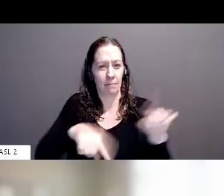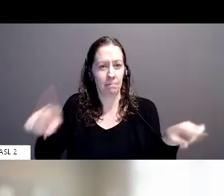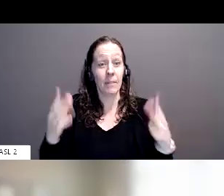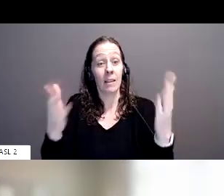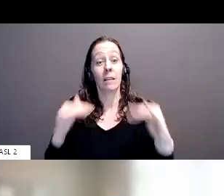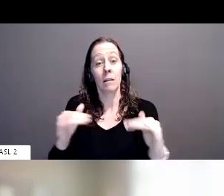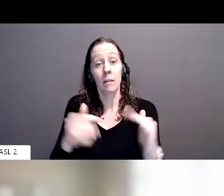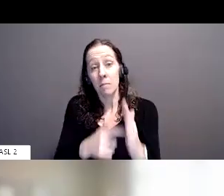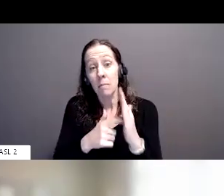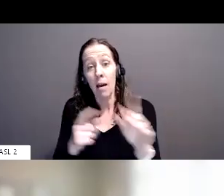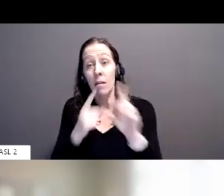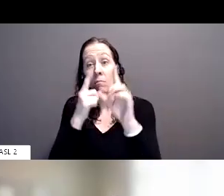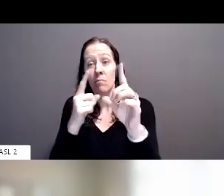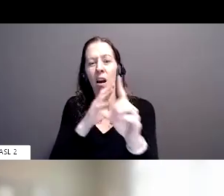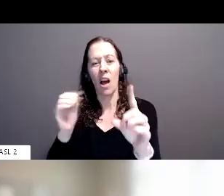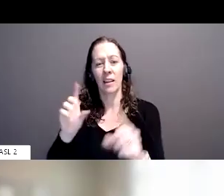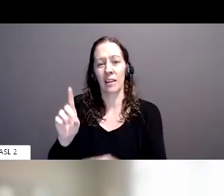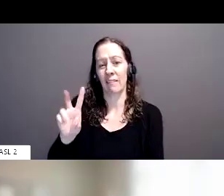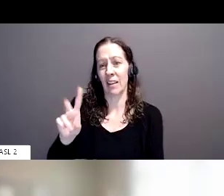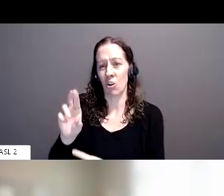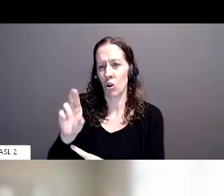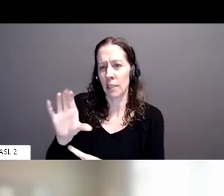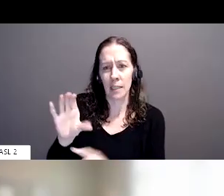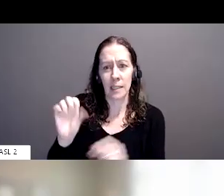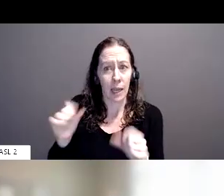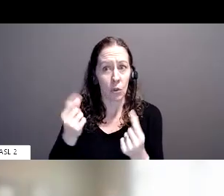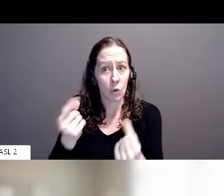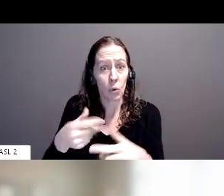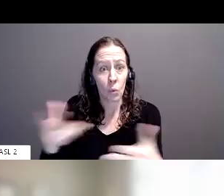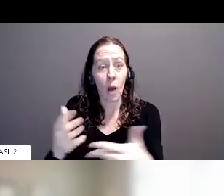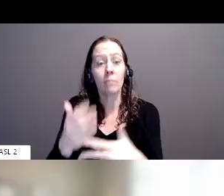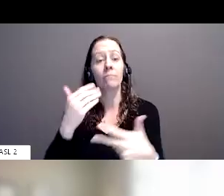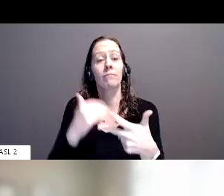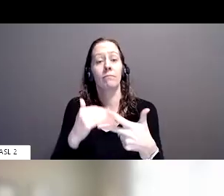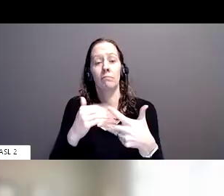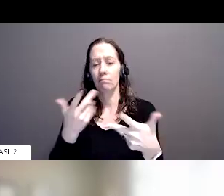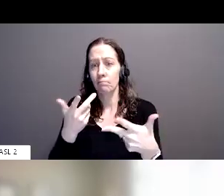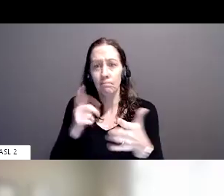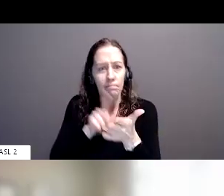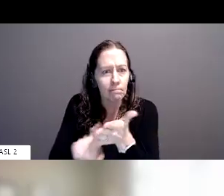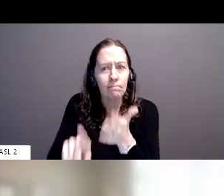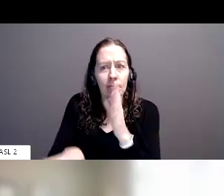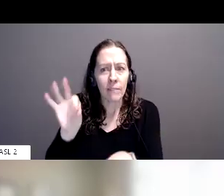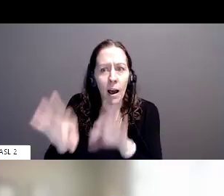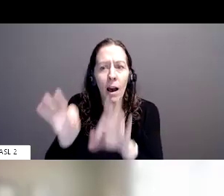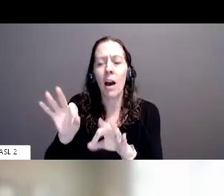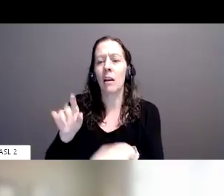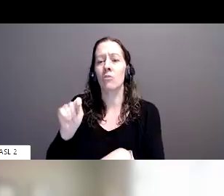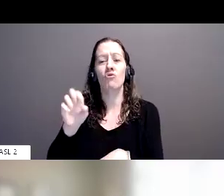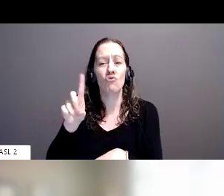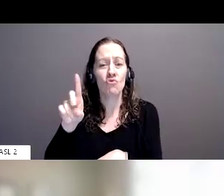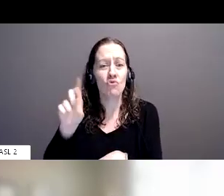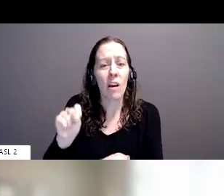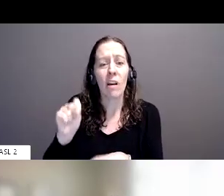and scope of the DVDRC, some findings and trends and recommendations over the years, and